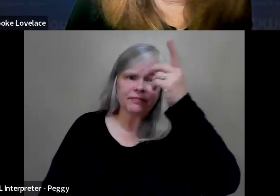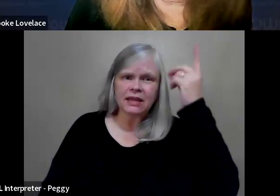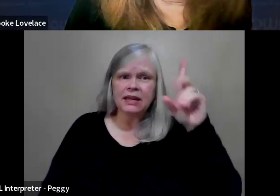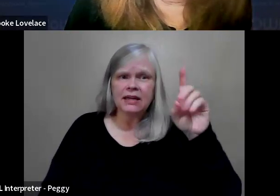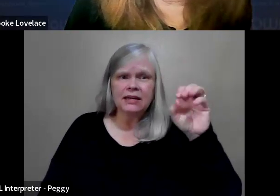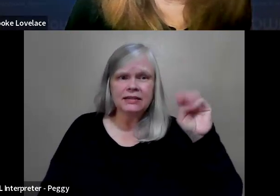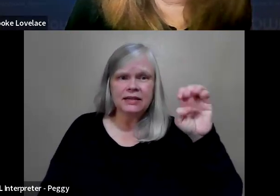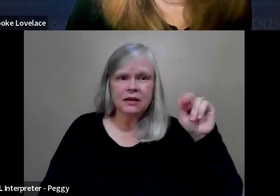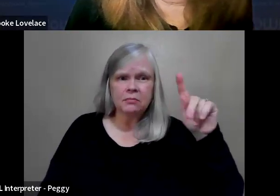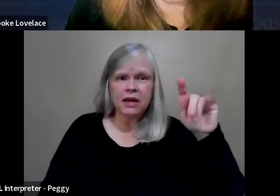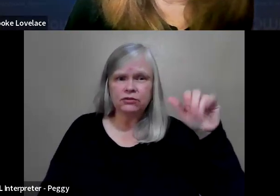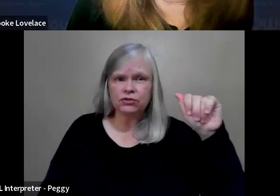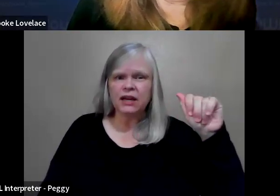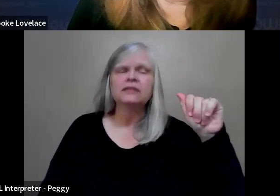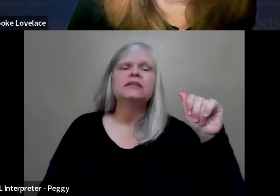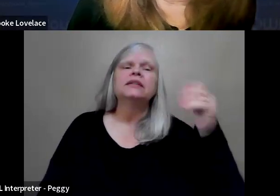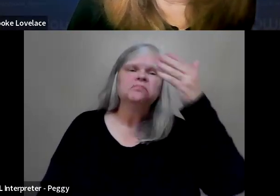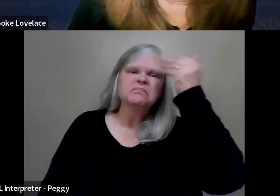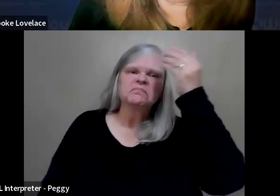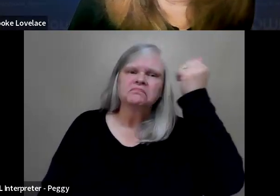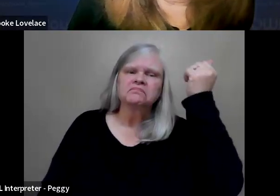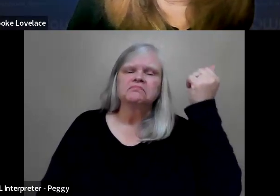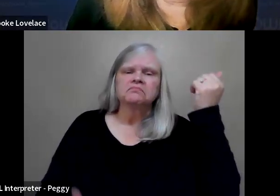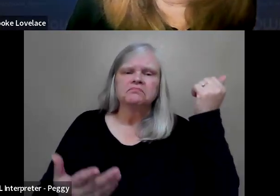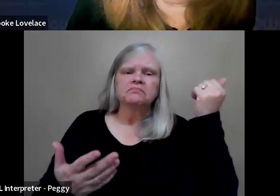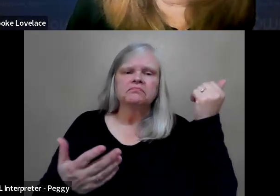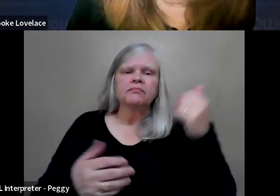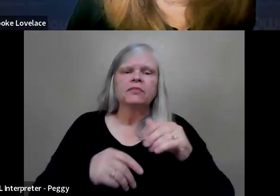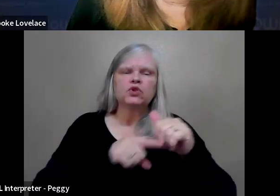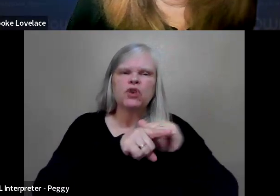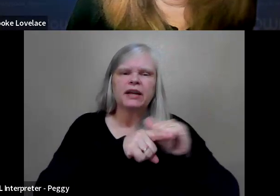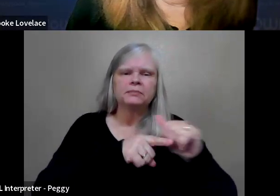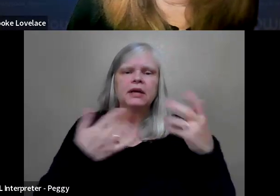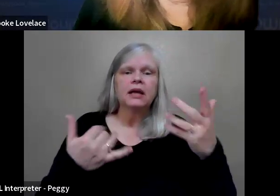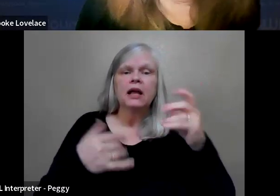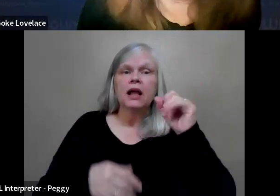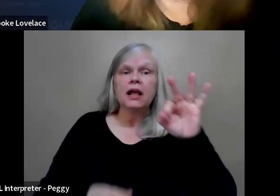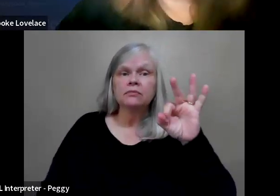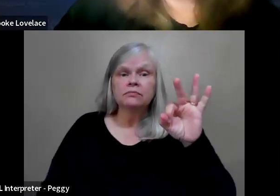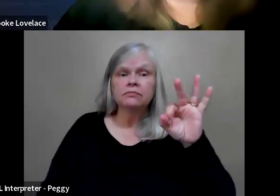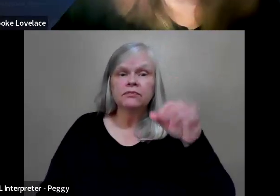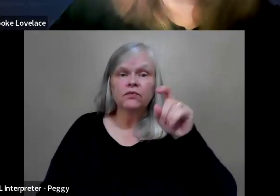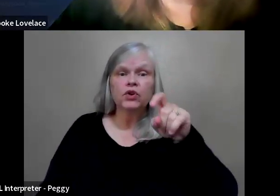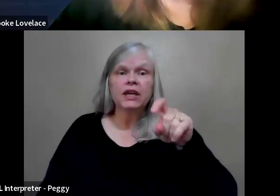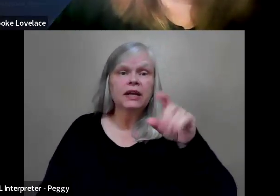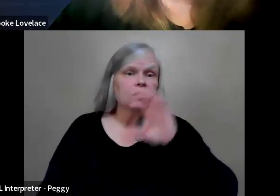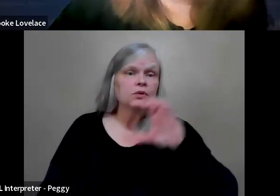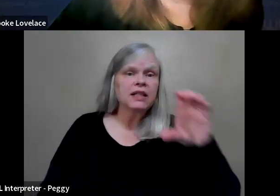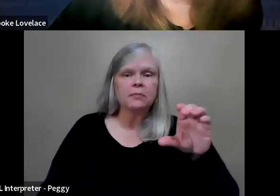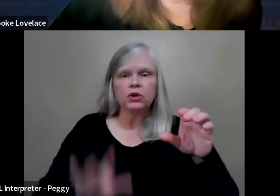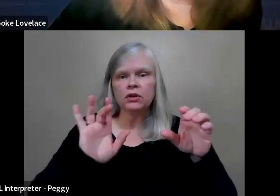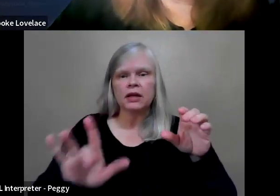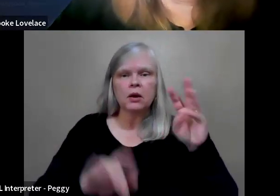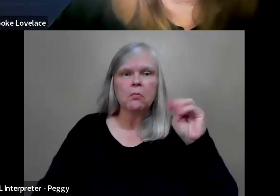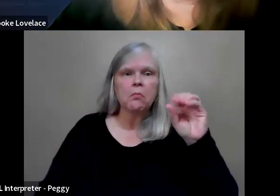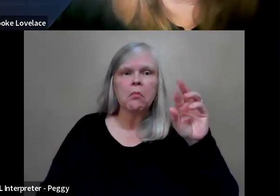hopefully pinned for folks. You can use closed captioning as well, too. If you hit the More button there on the bottom, the three little